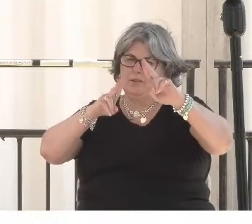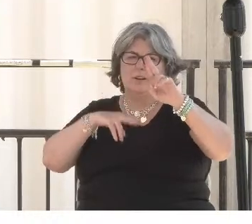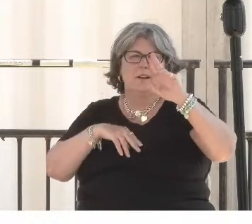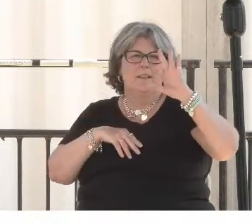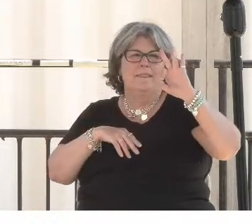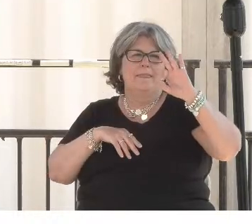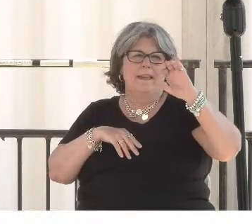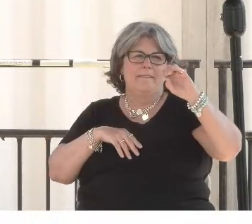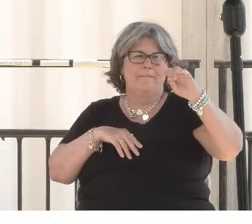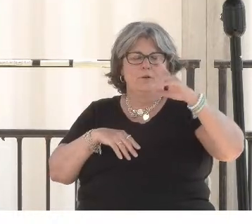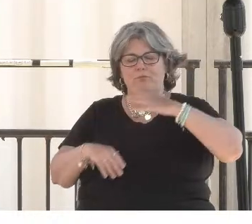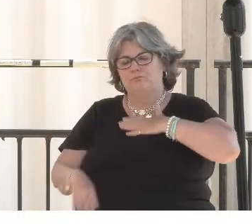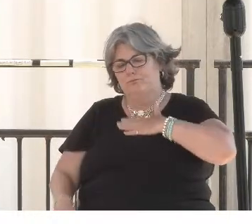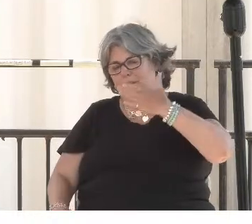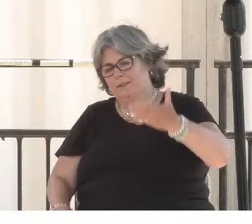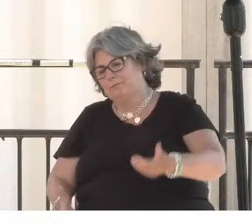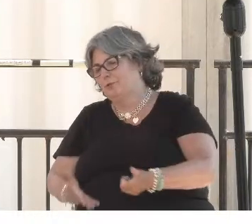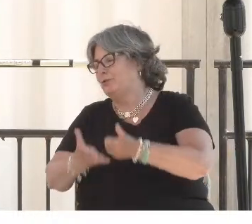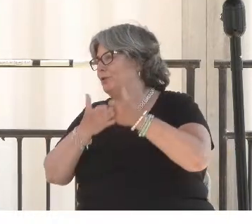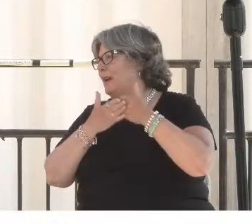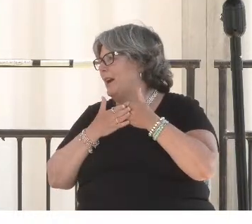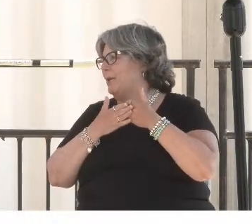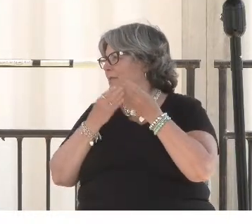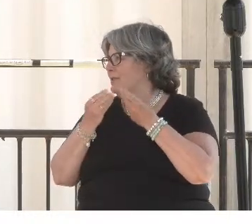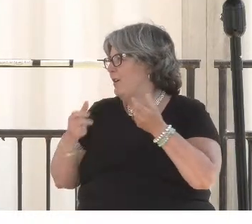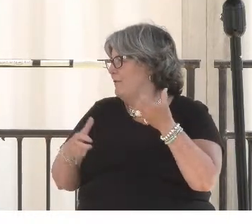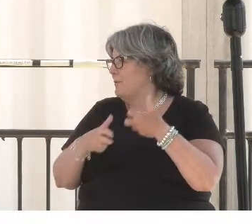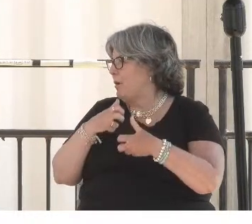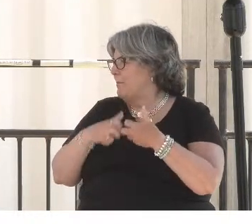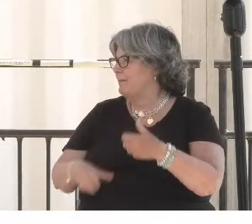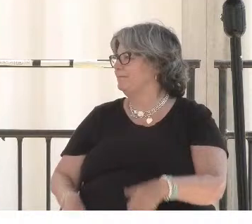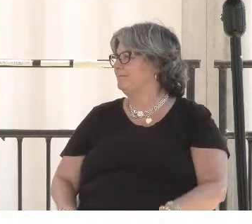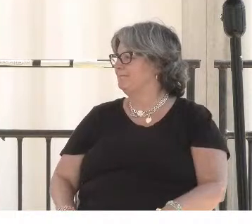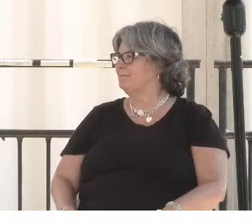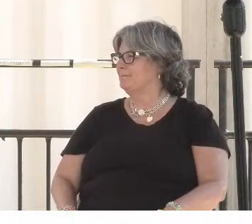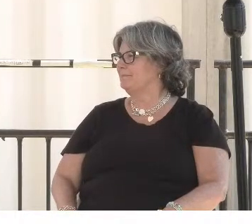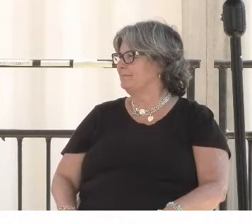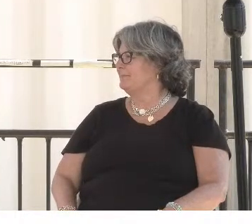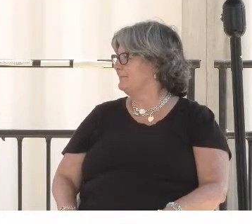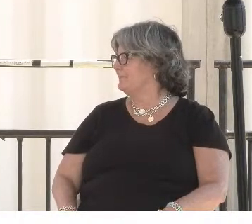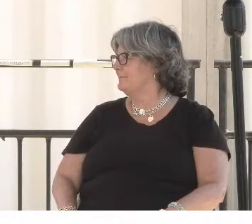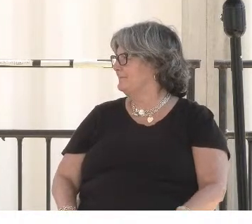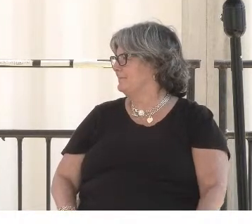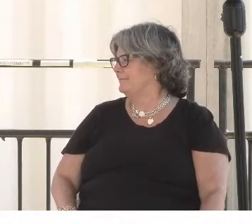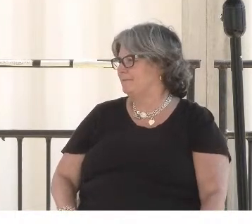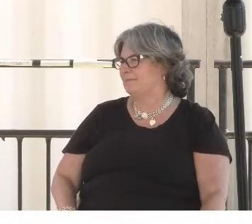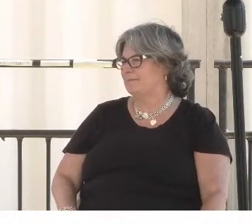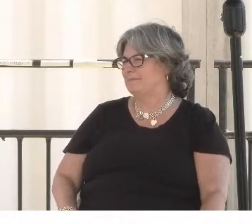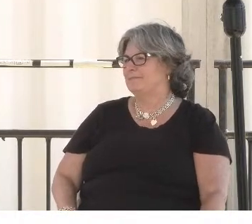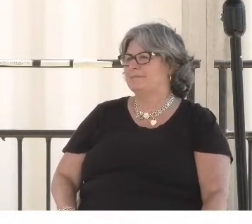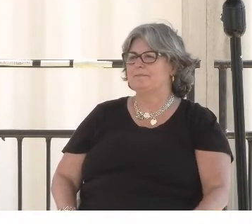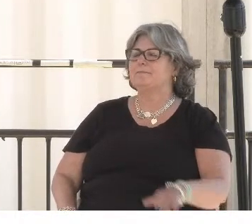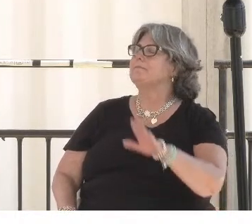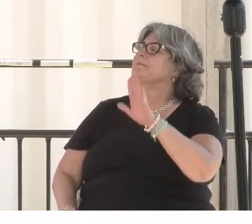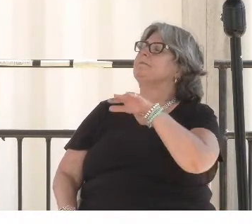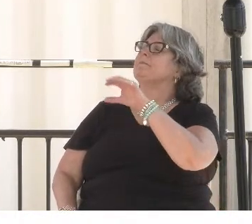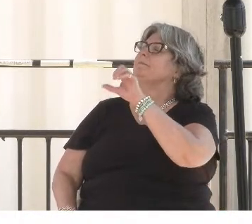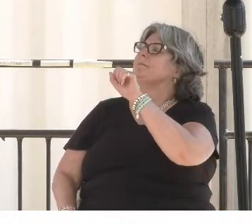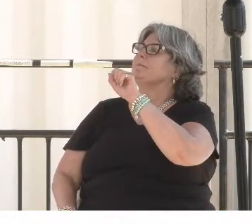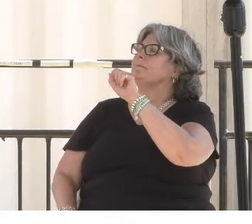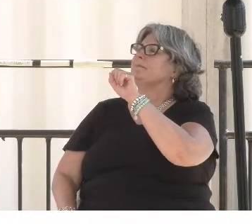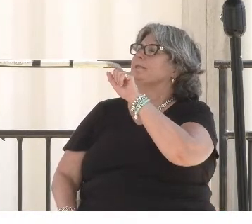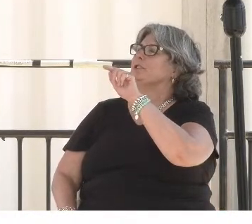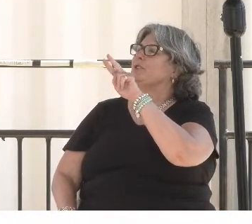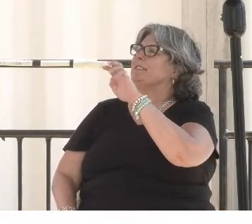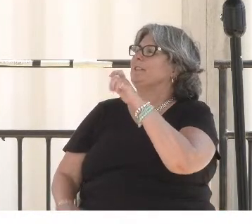us to help us solve this problem. So, Steve, what does that look like? I mean, we all know that the